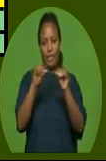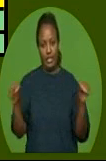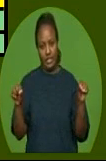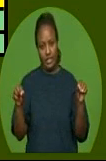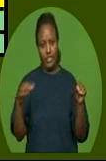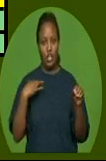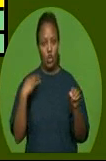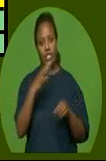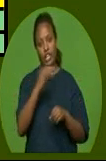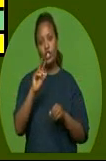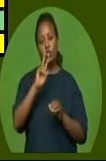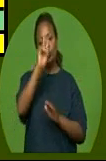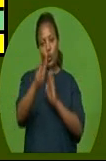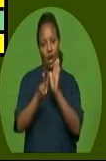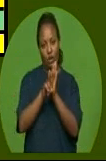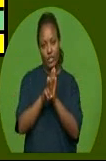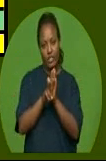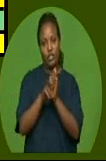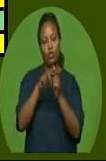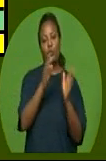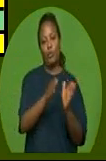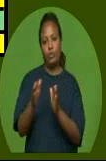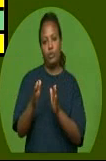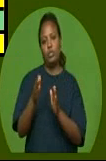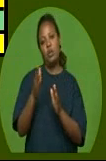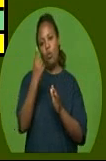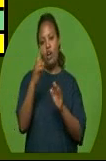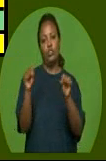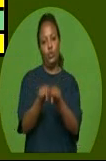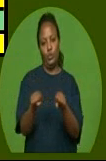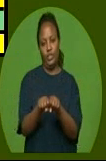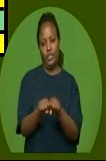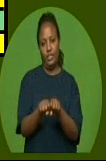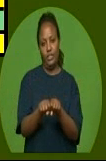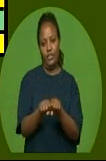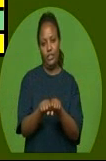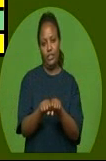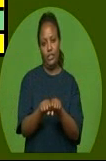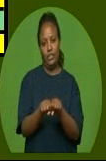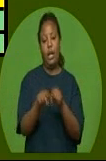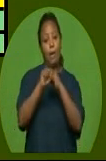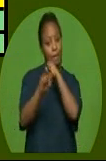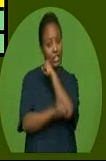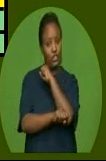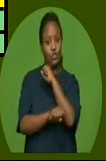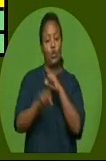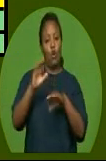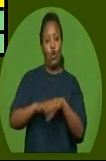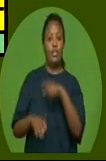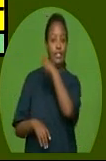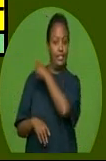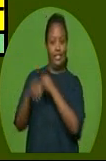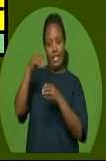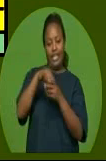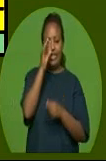of cloth and 2 hours to produce 1 pair of shoes. Based on the